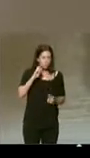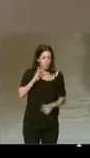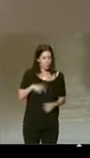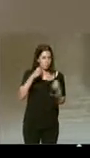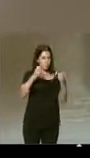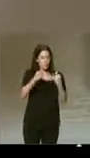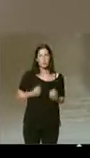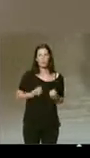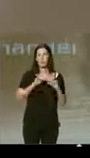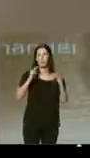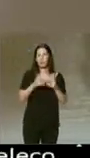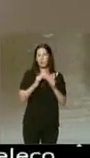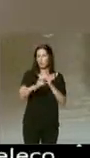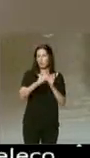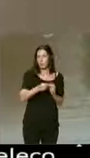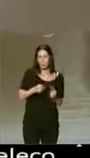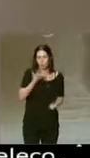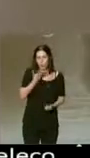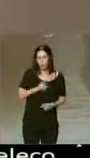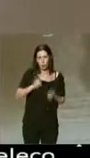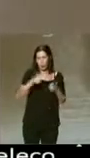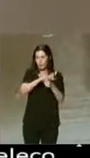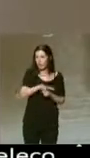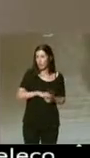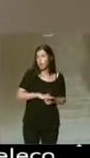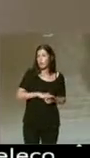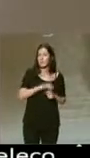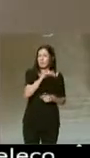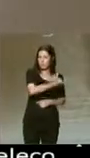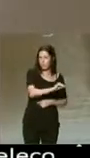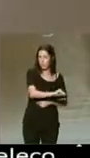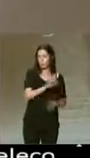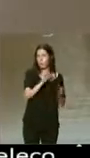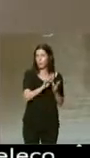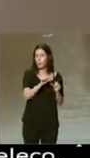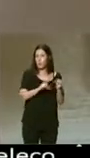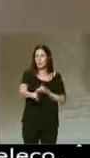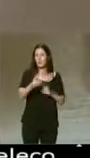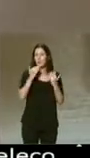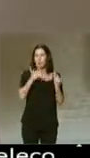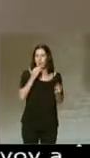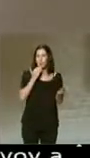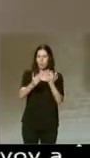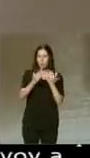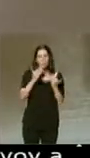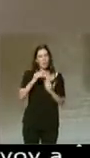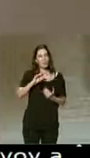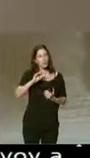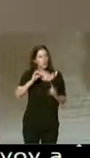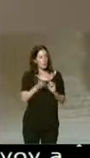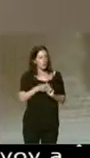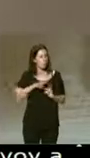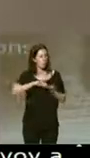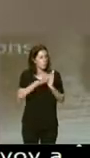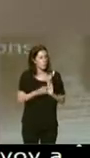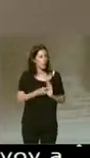can help them put their coat on. Because I'm from a telecommunications department and I couldn't deal with that. But from